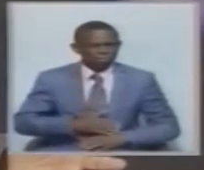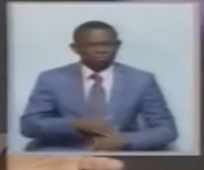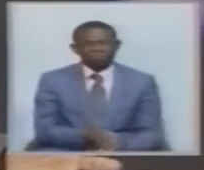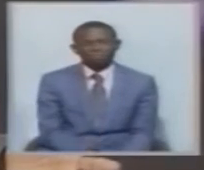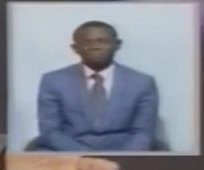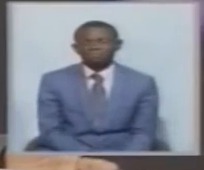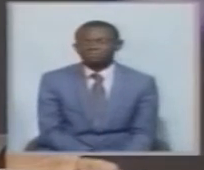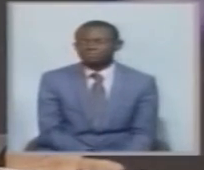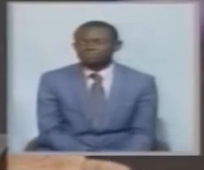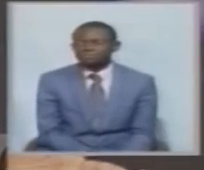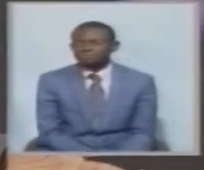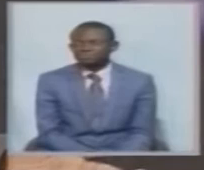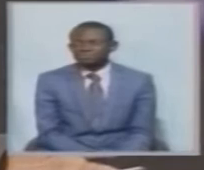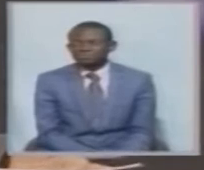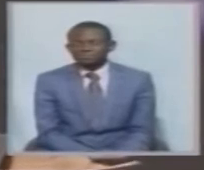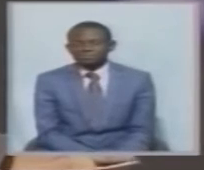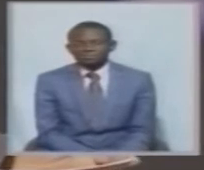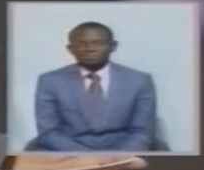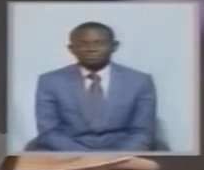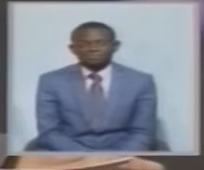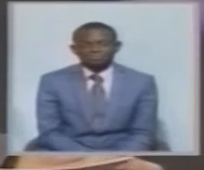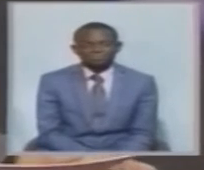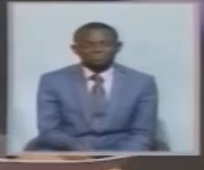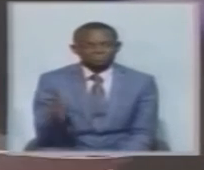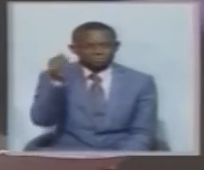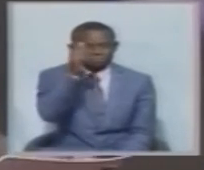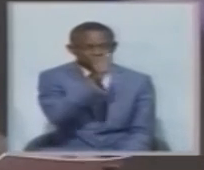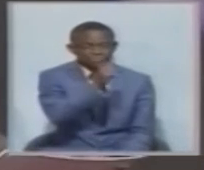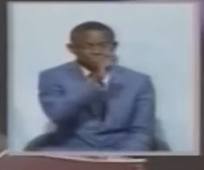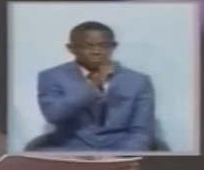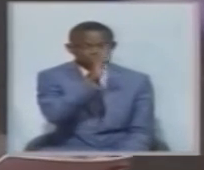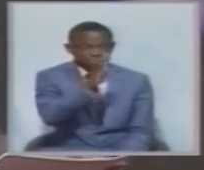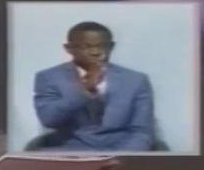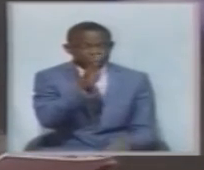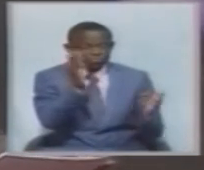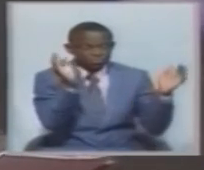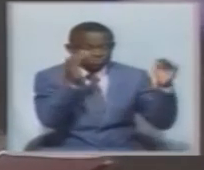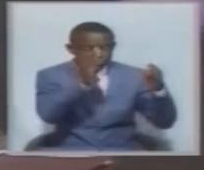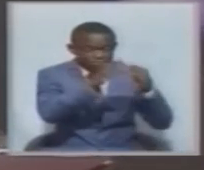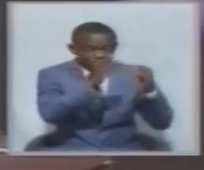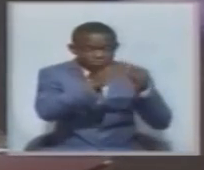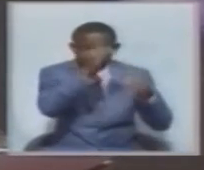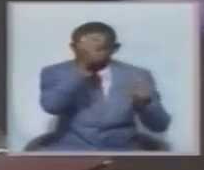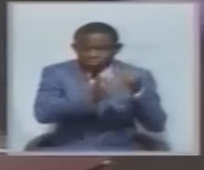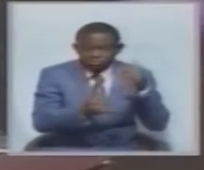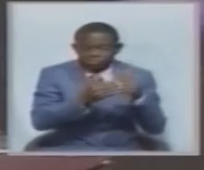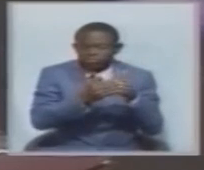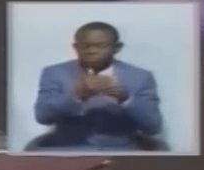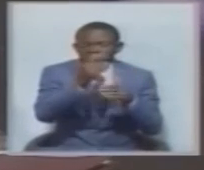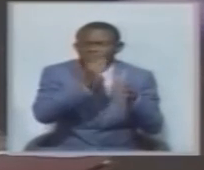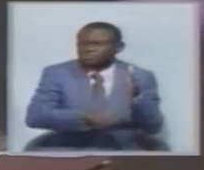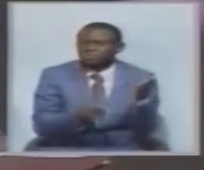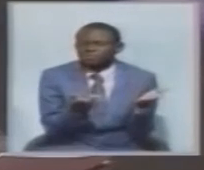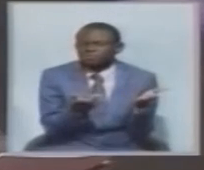hosting this event, yes, well, after AfDB annual meetings, then what? What is the way forward? What is the